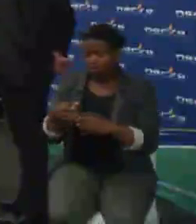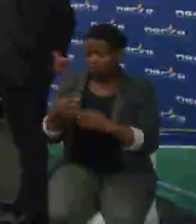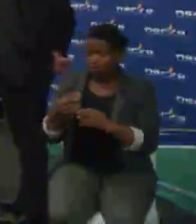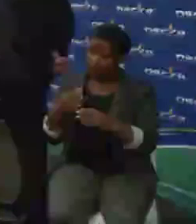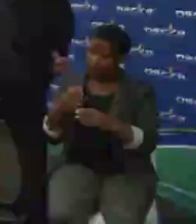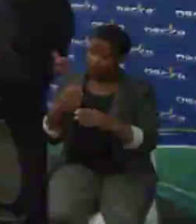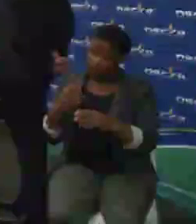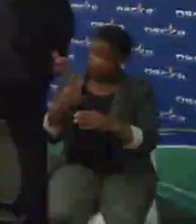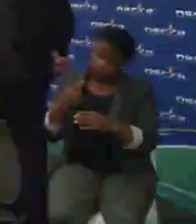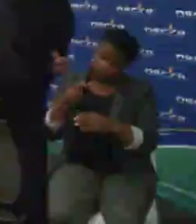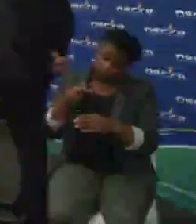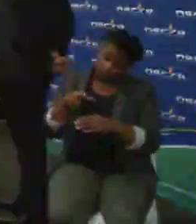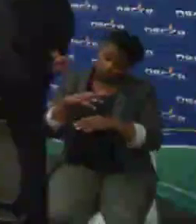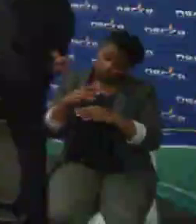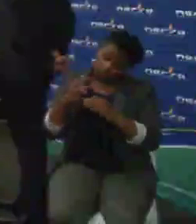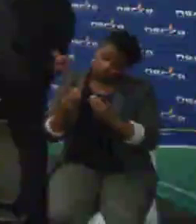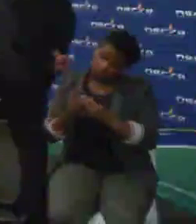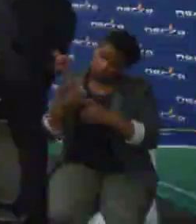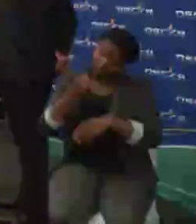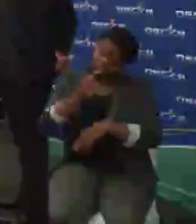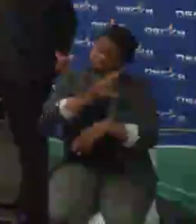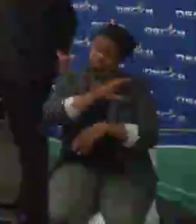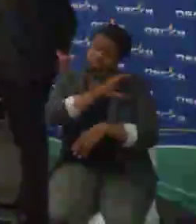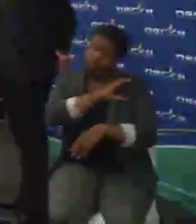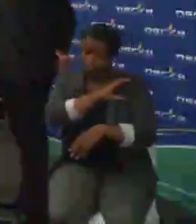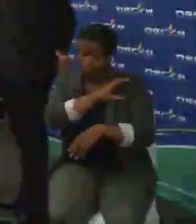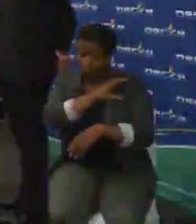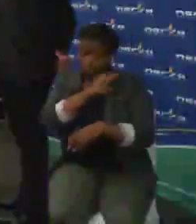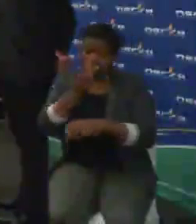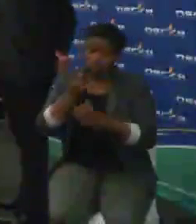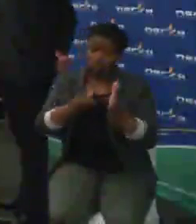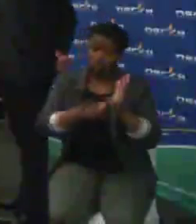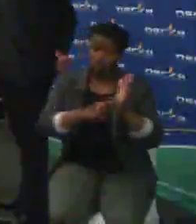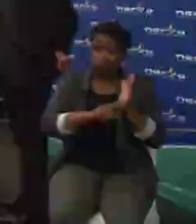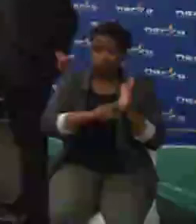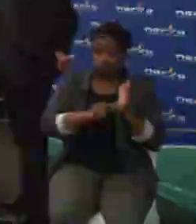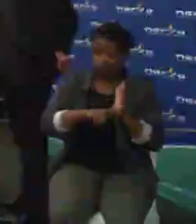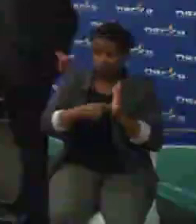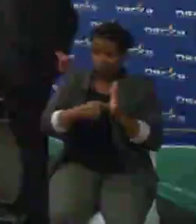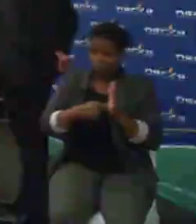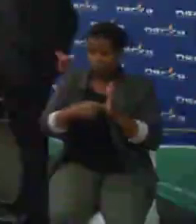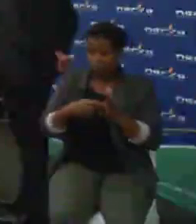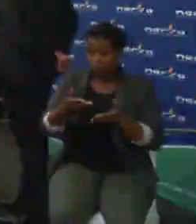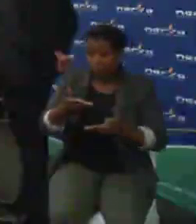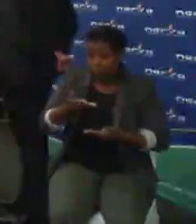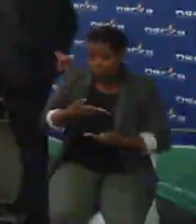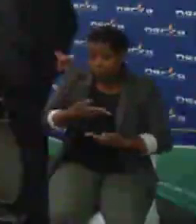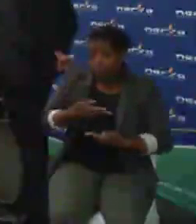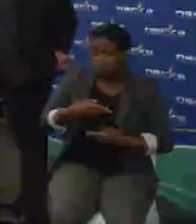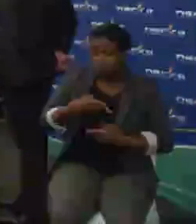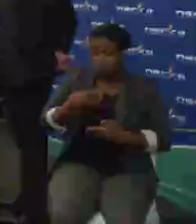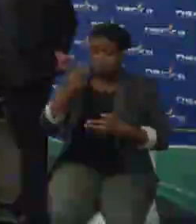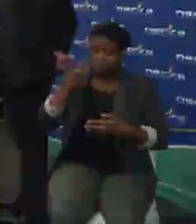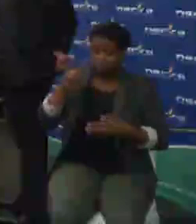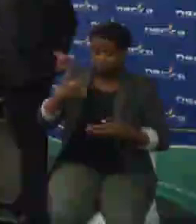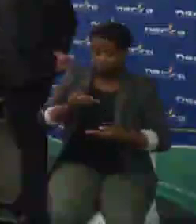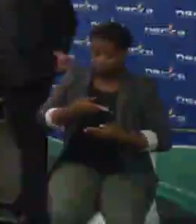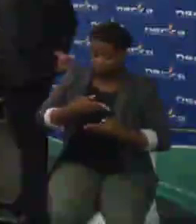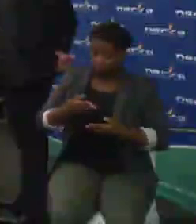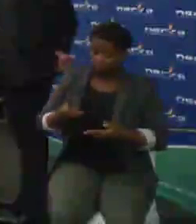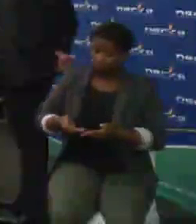specific industries or customers that have shown willingness to buy even at a higher